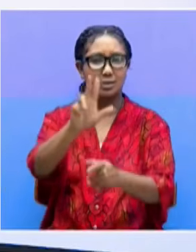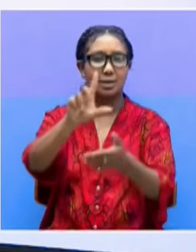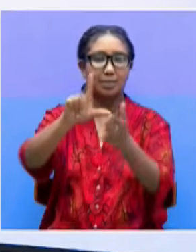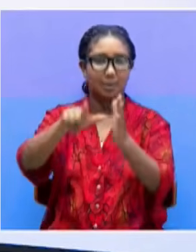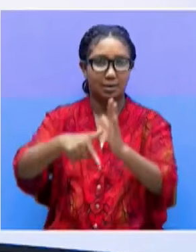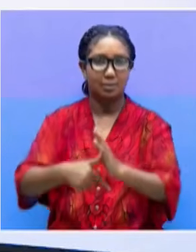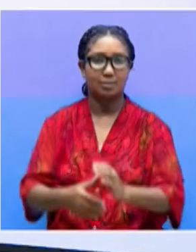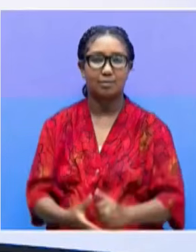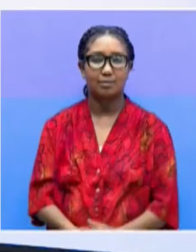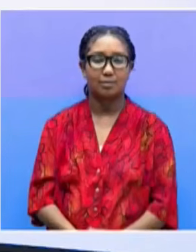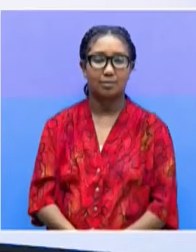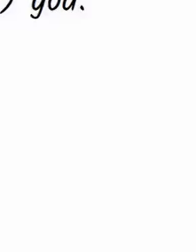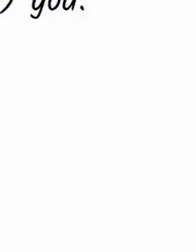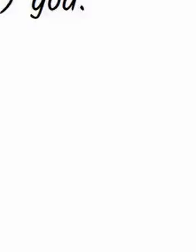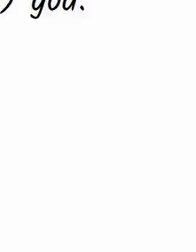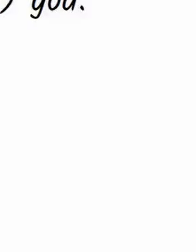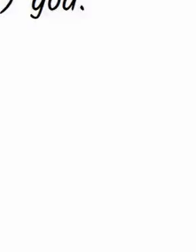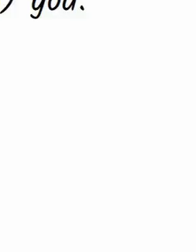minutes. Go ahead.